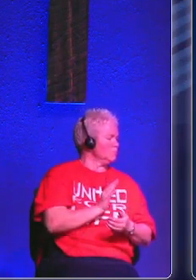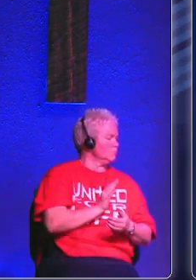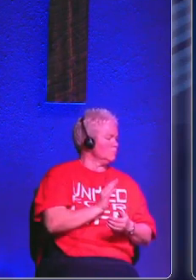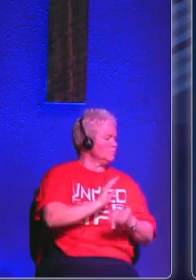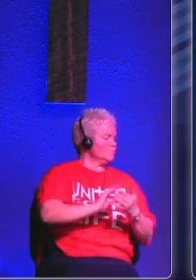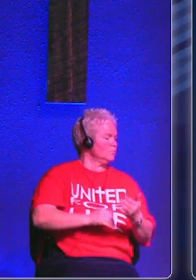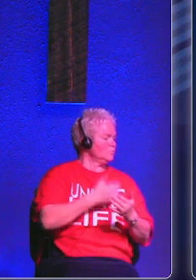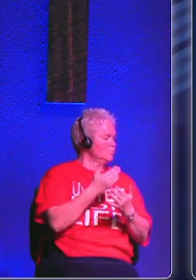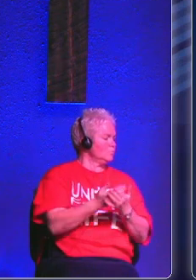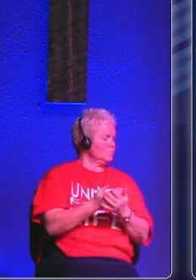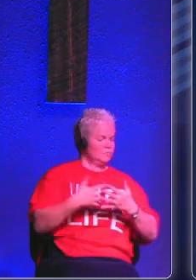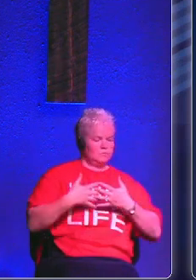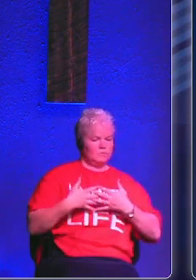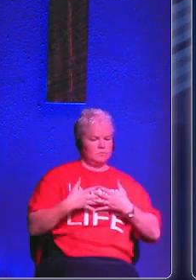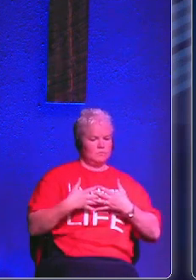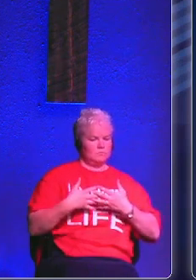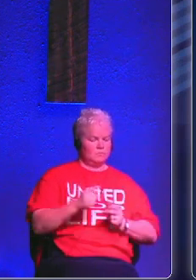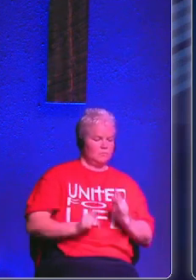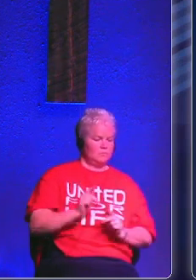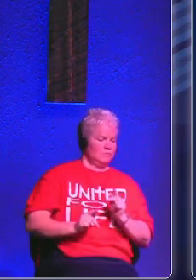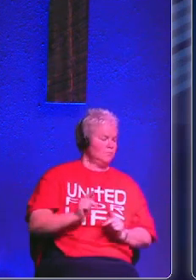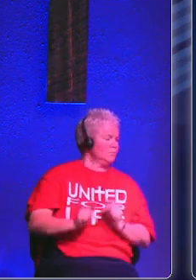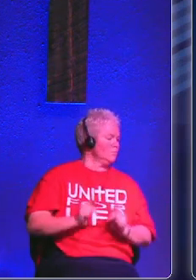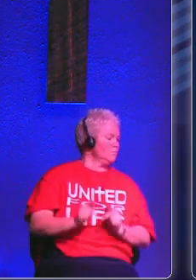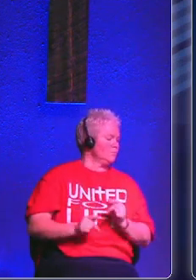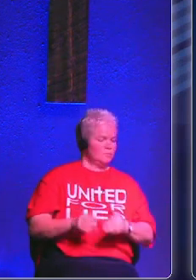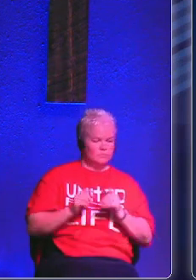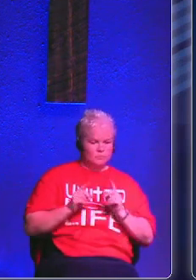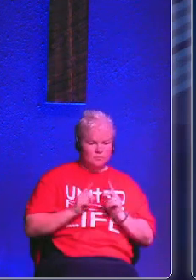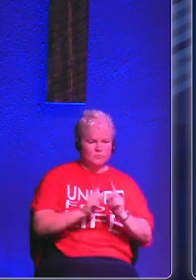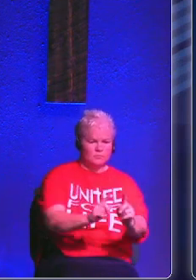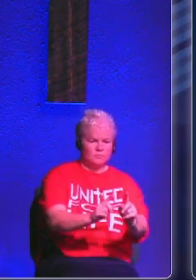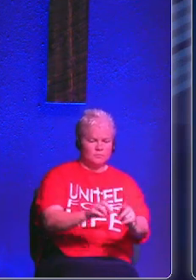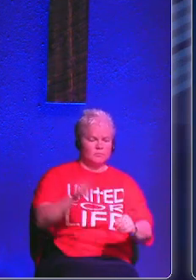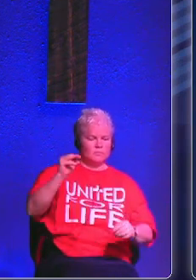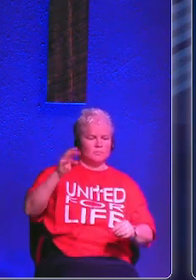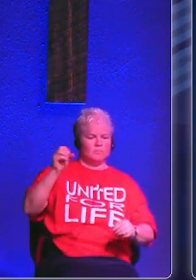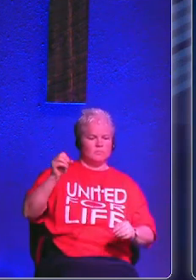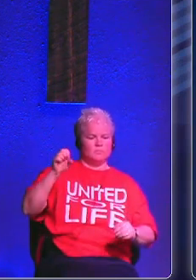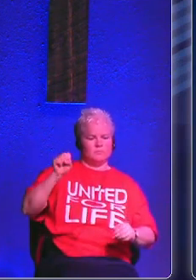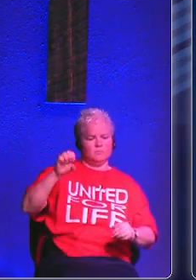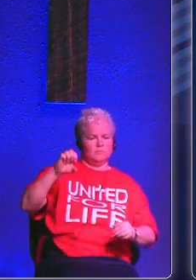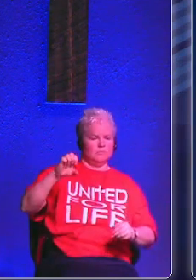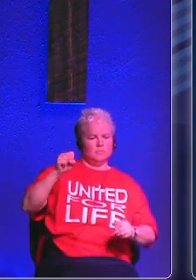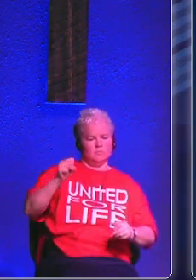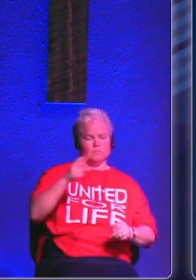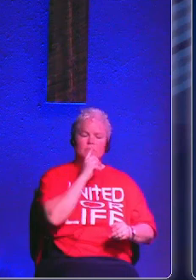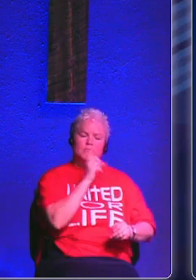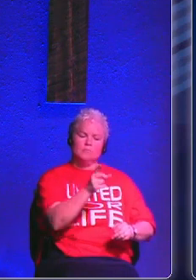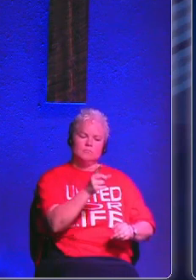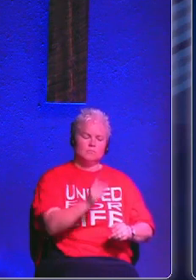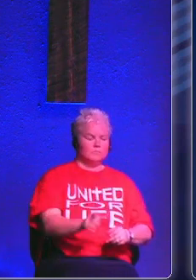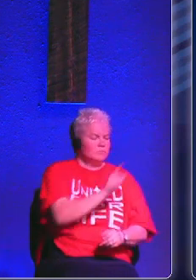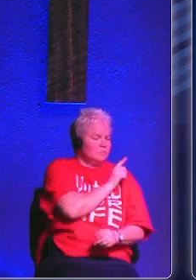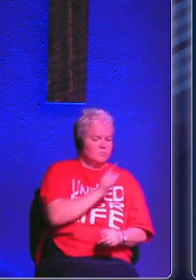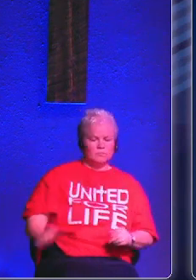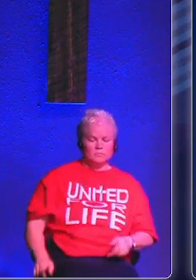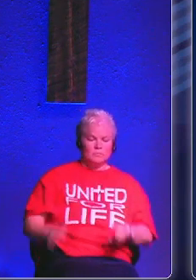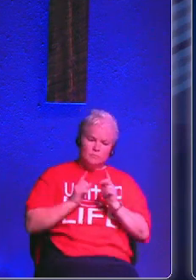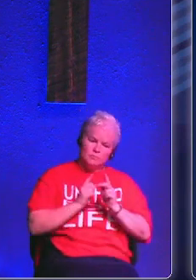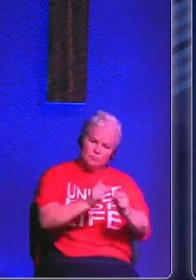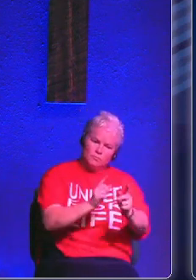So all the captive people had to do was to follow Moses, do what Moses said, follow the